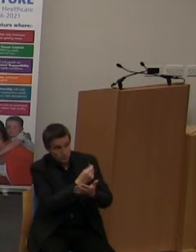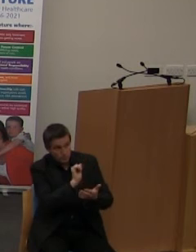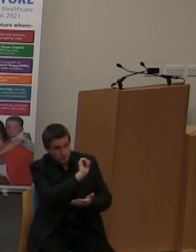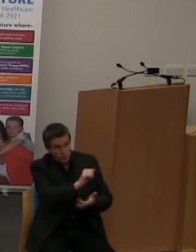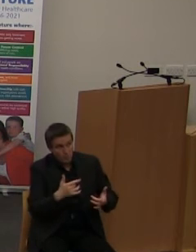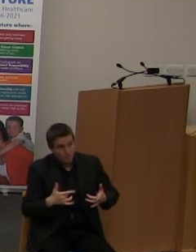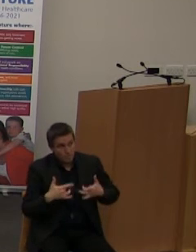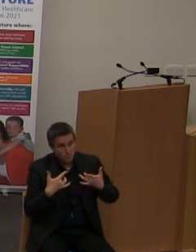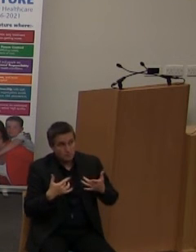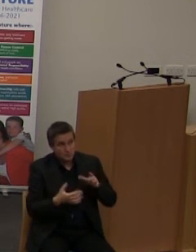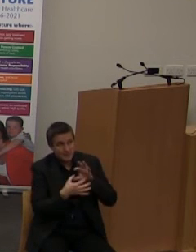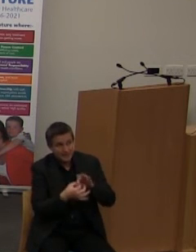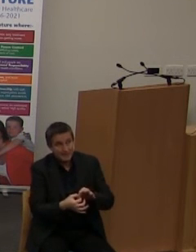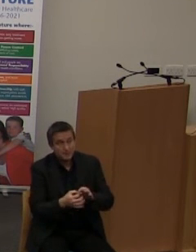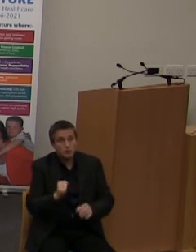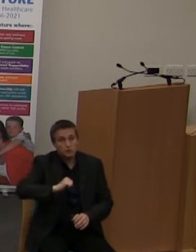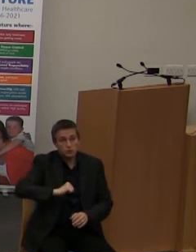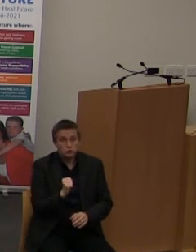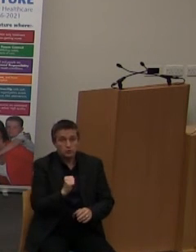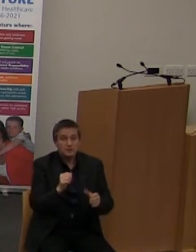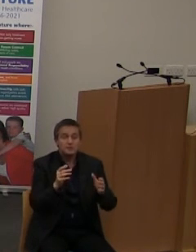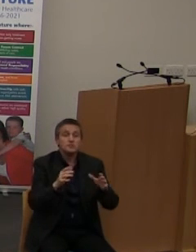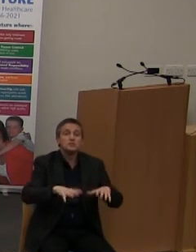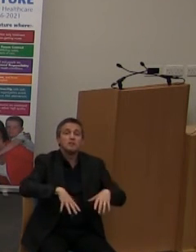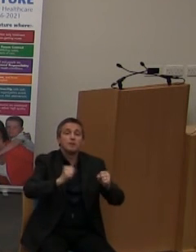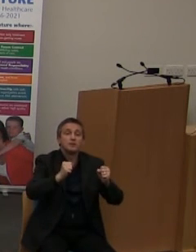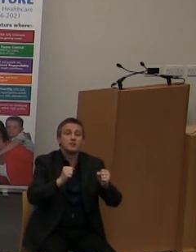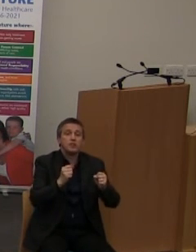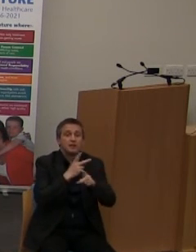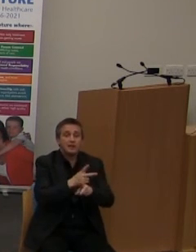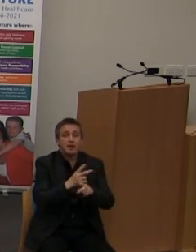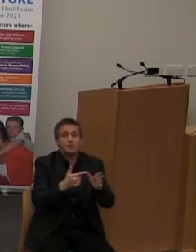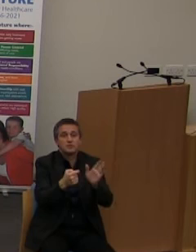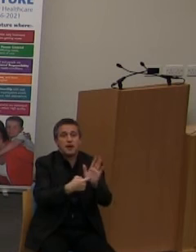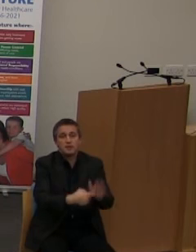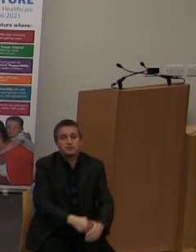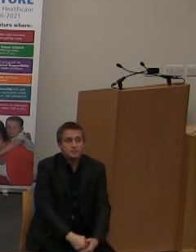thoughts around the national implementation of that legislation.